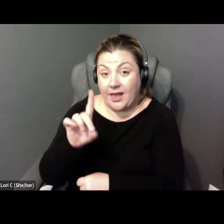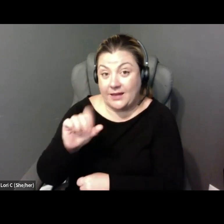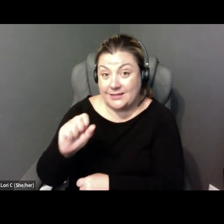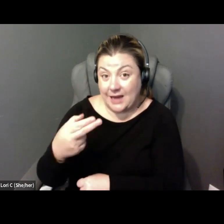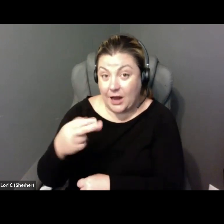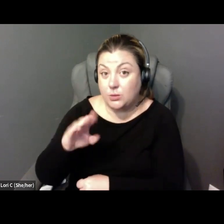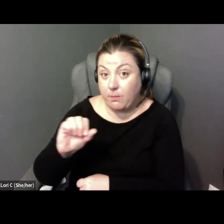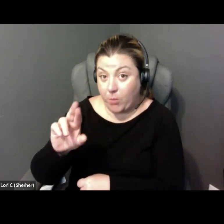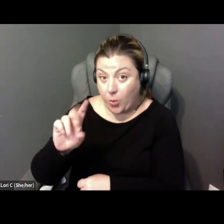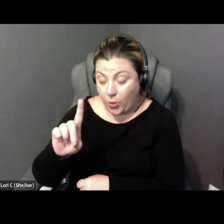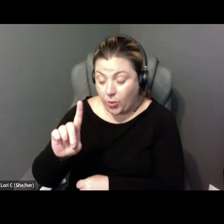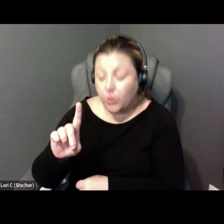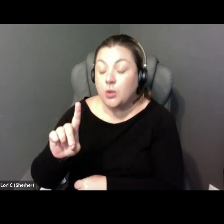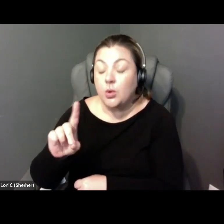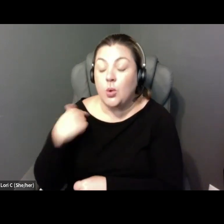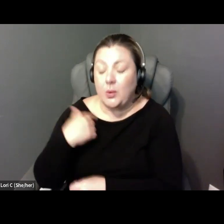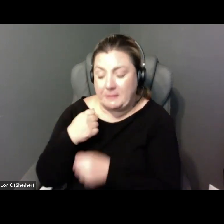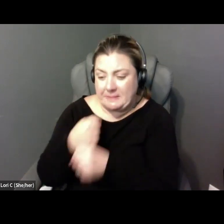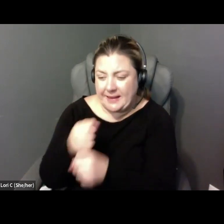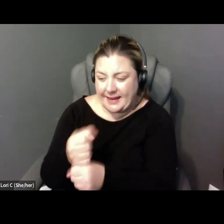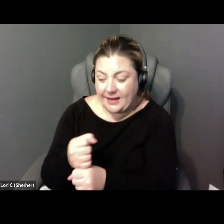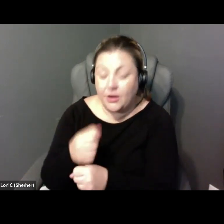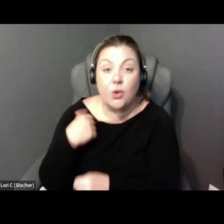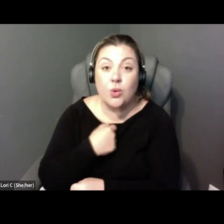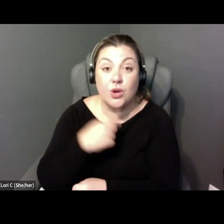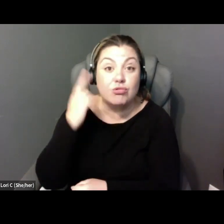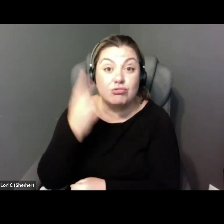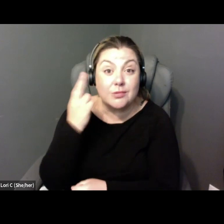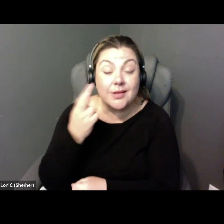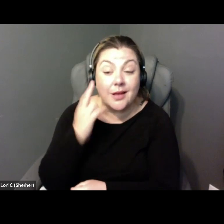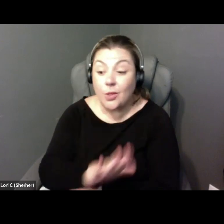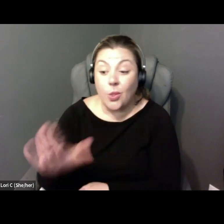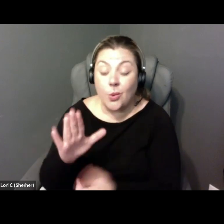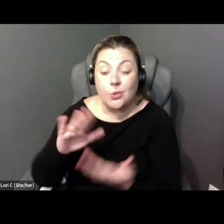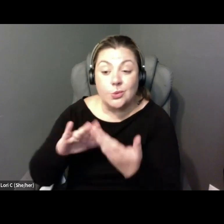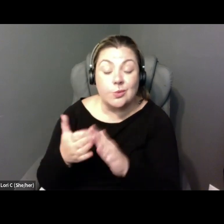recognize that there are community initiatives that have been working with